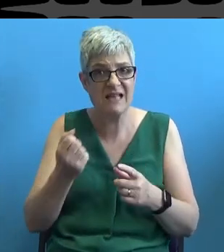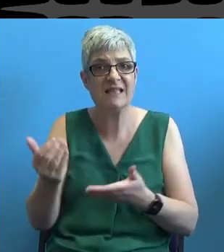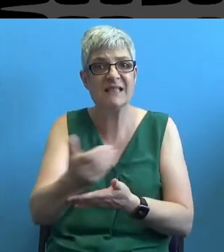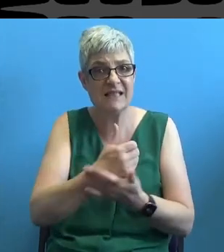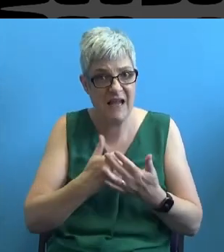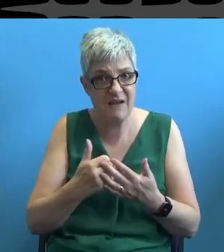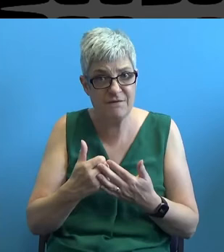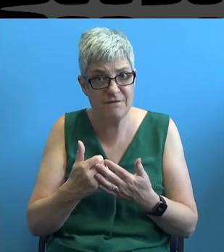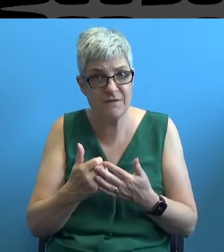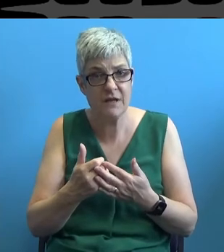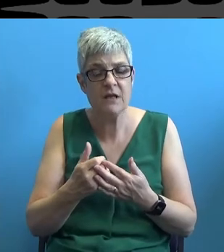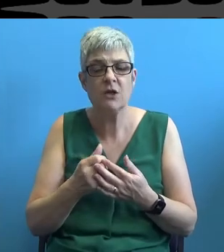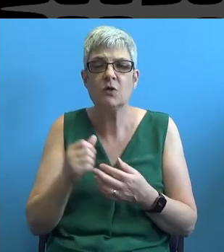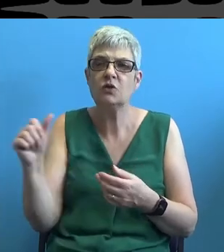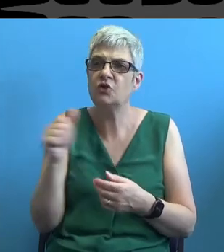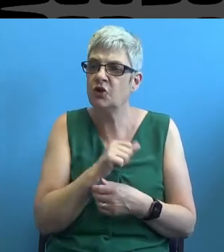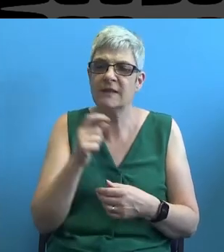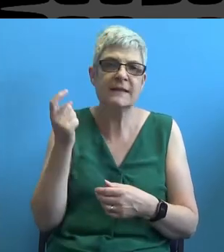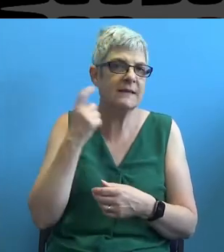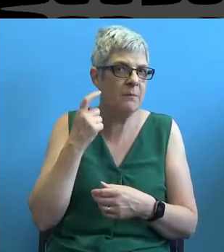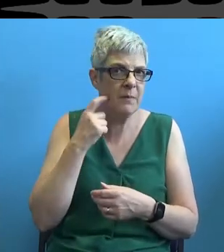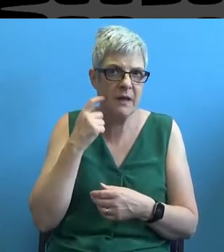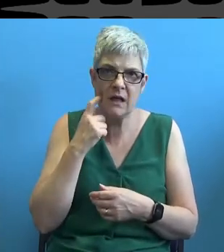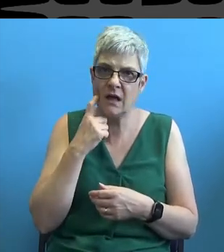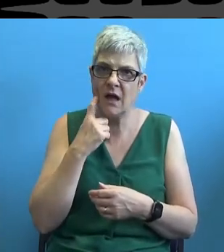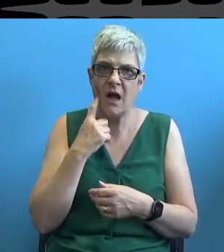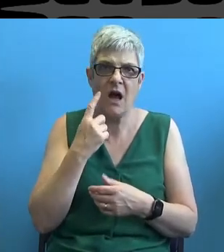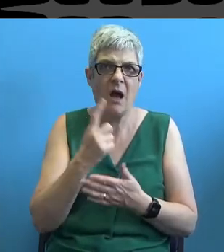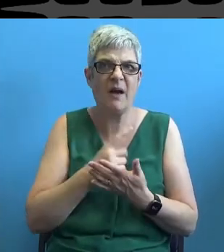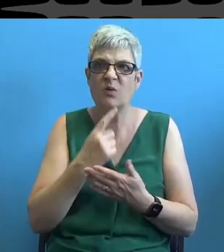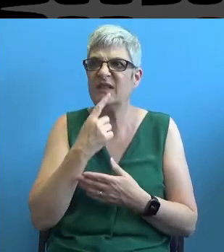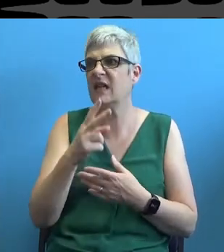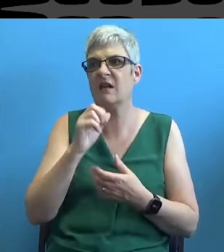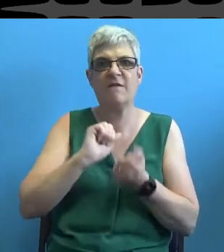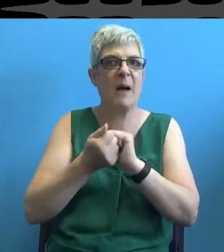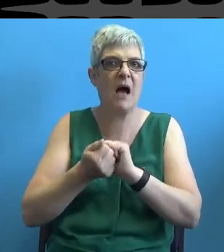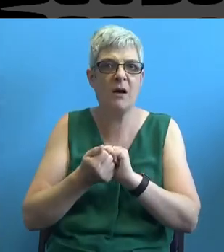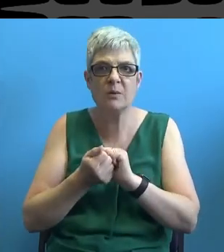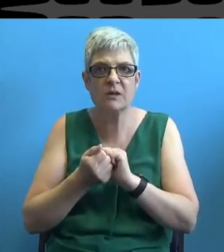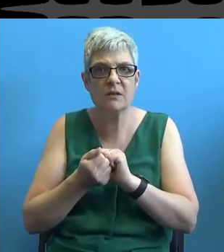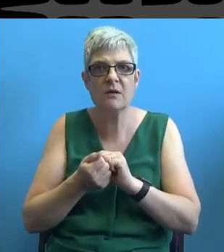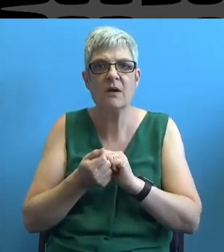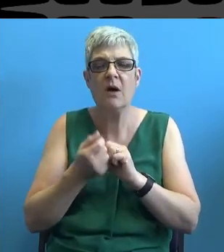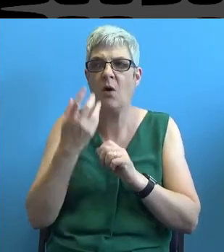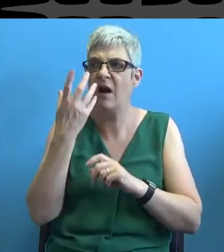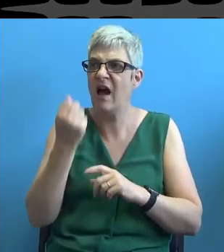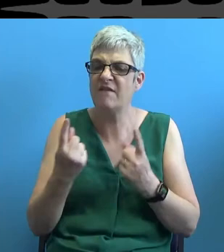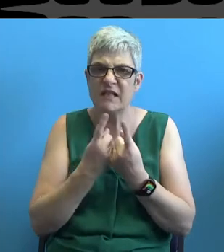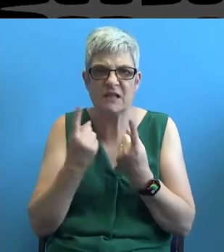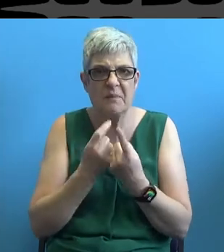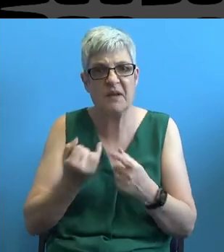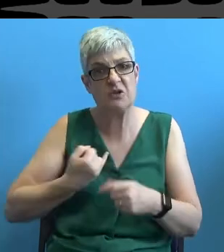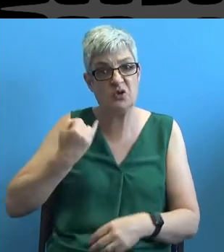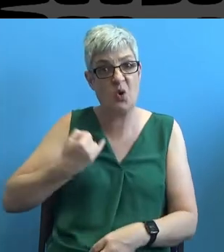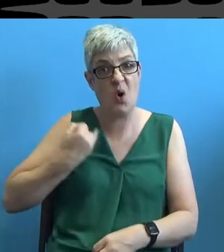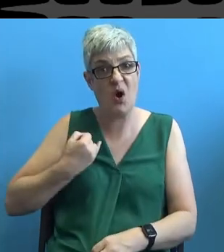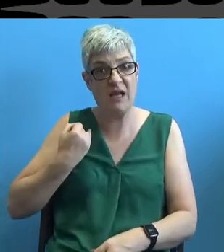or even mainly be about seeing my pals or about having something that we enjoy that fills our